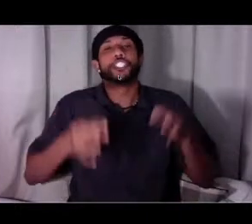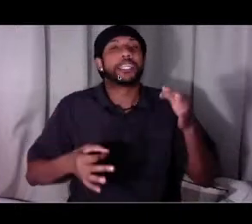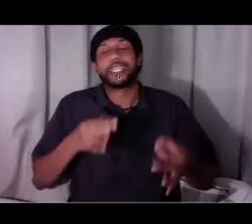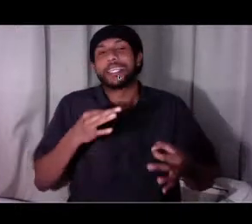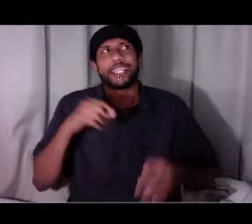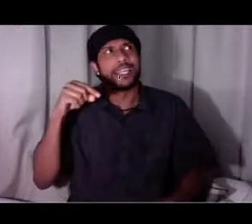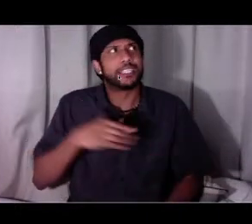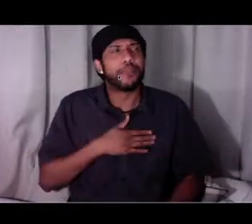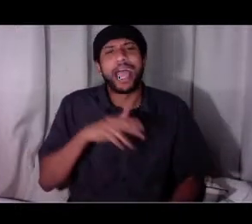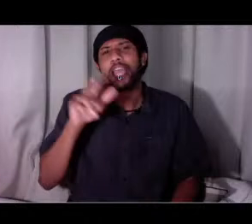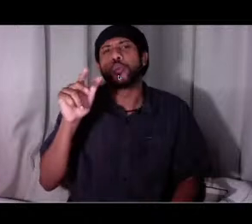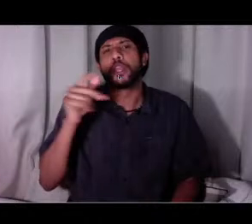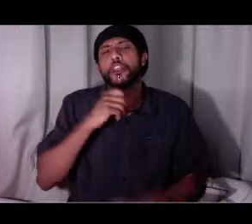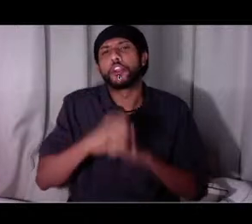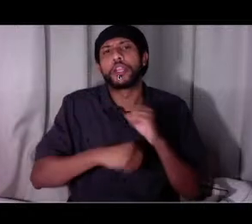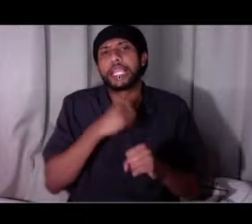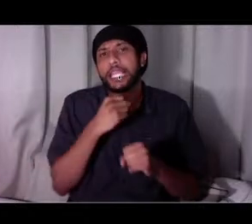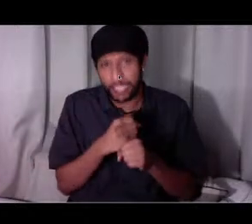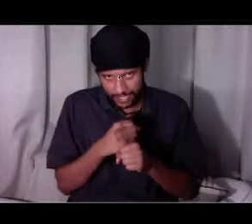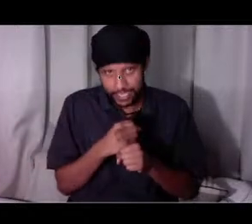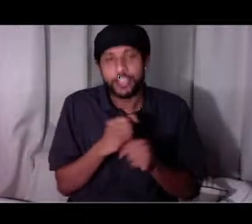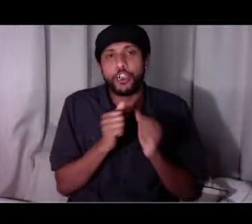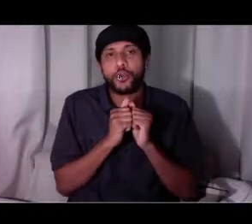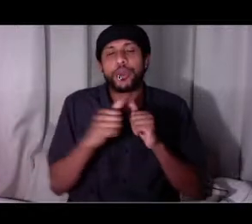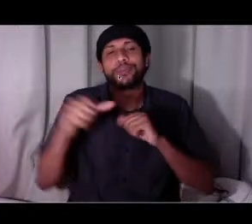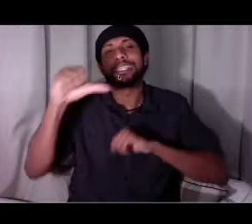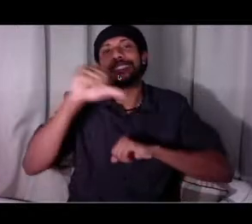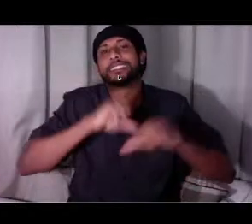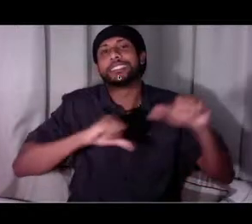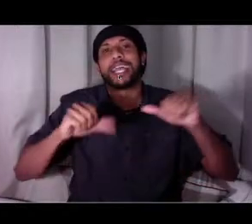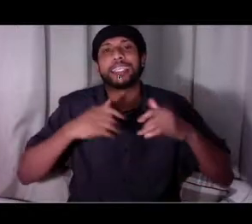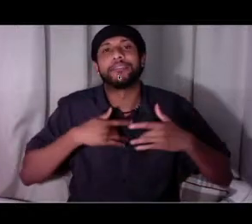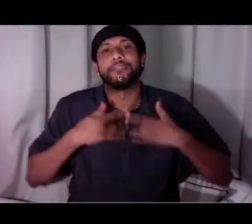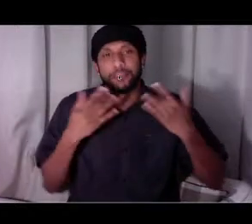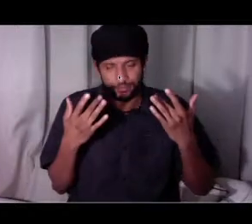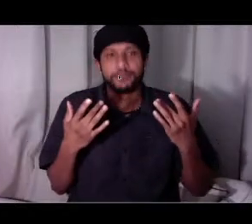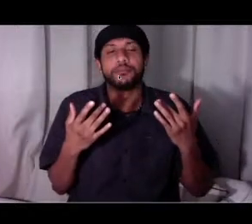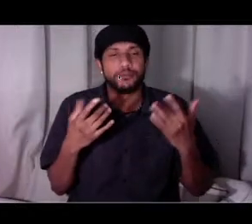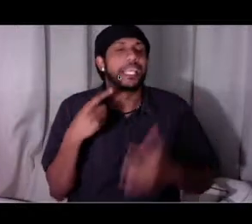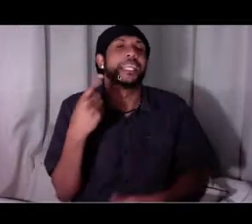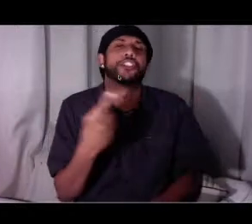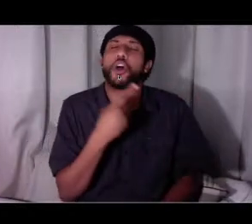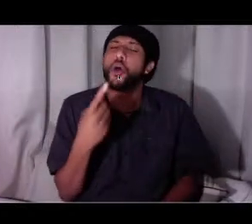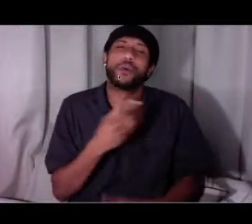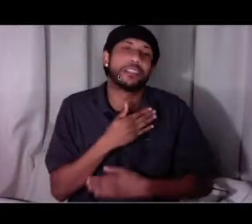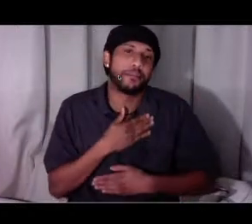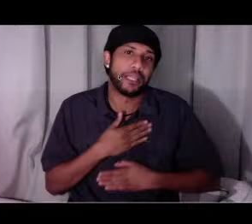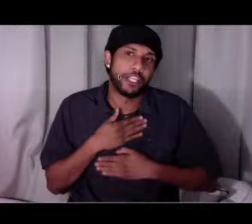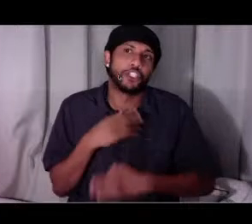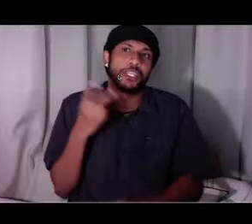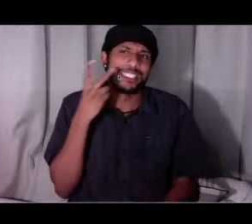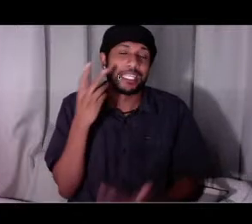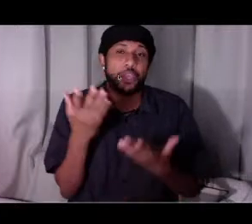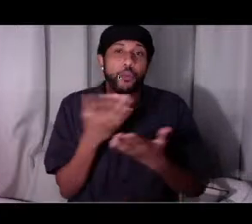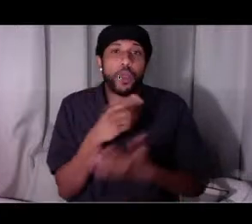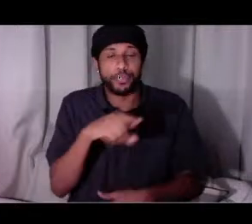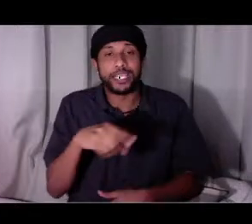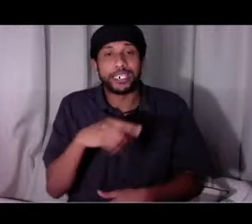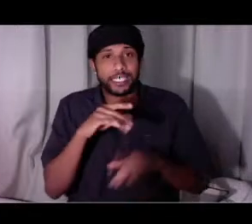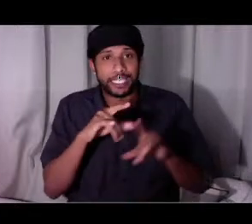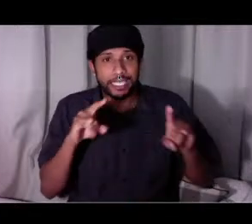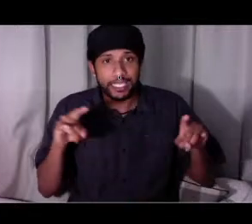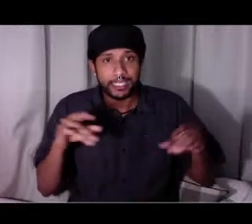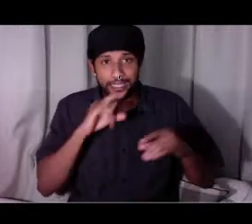23rd year uh with science fair and it's always such a pleasure to see what these kids come up